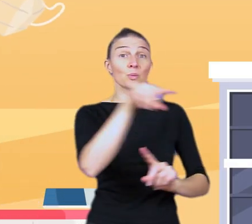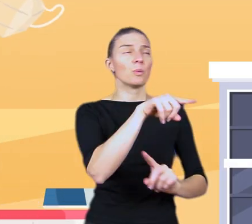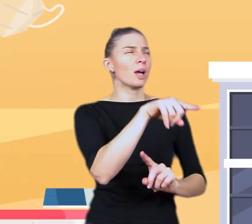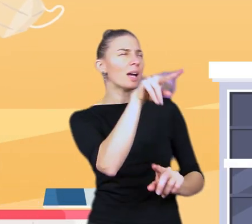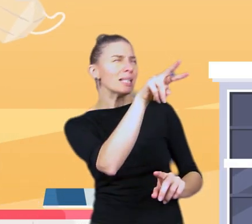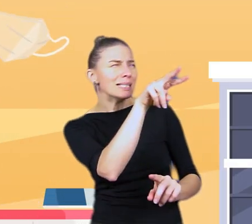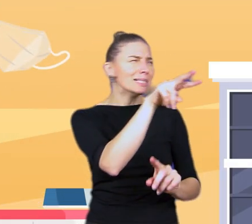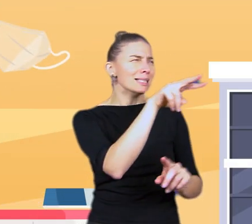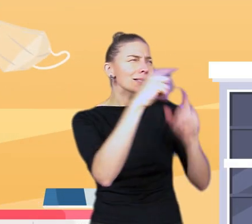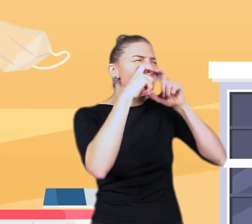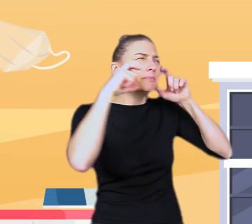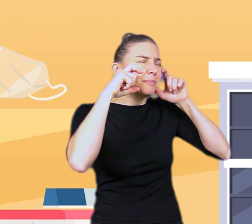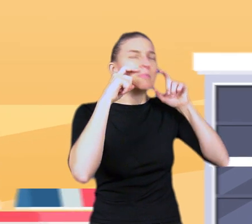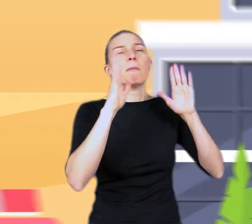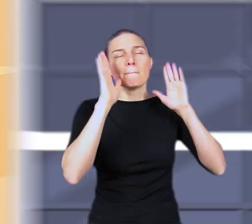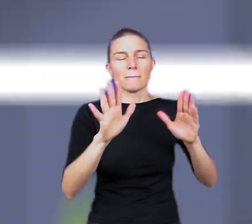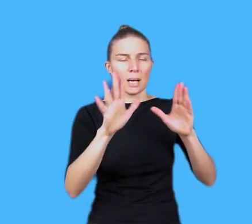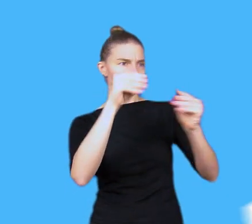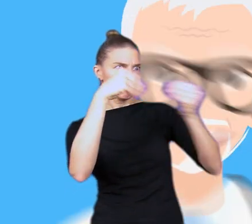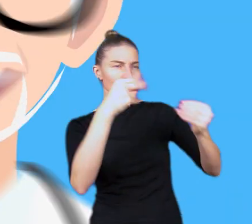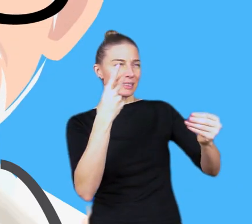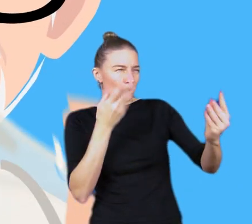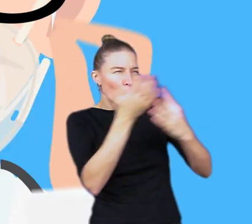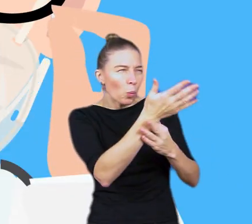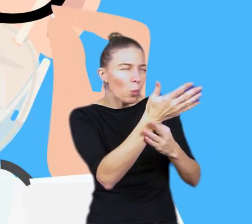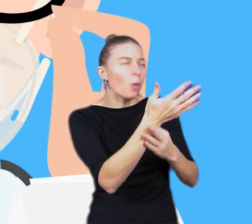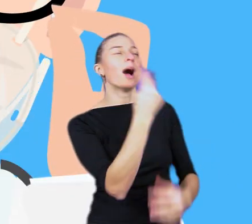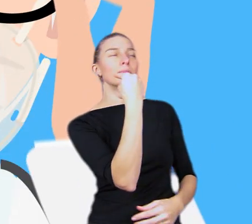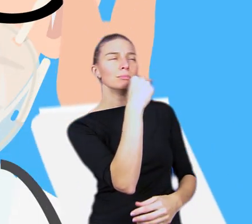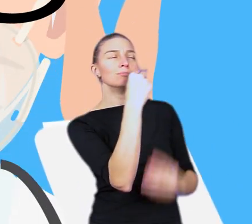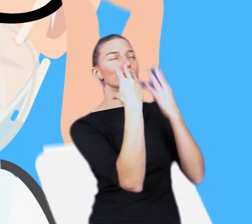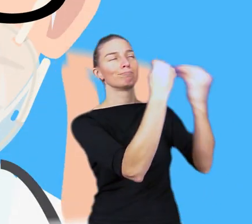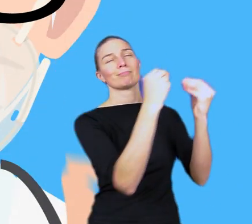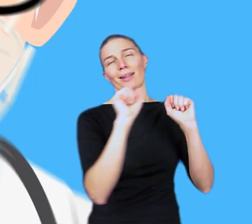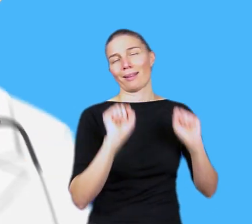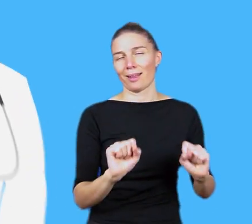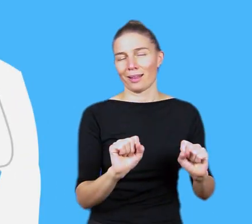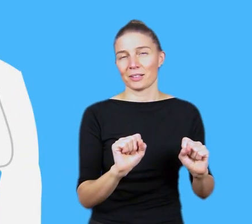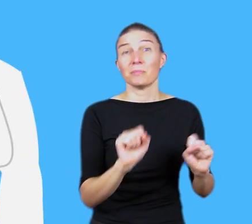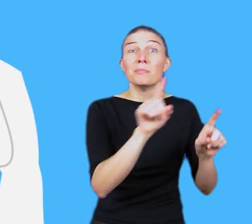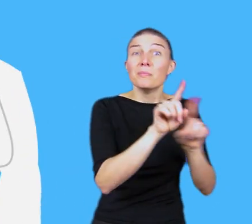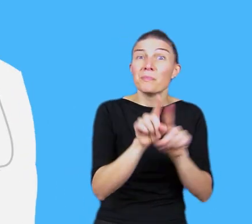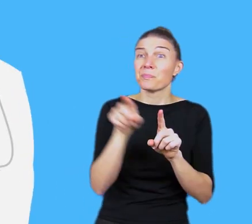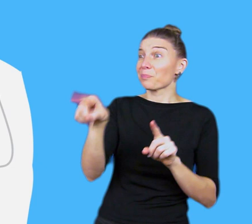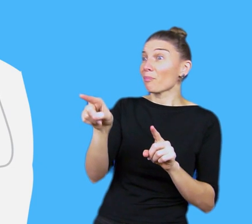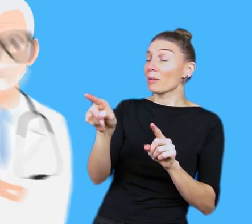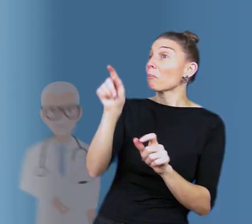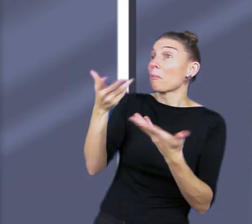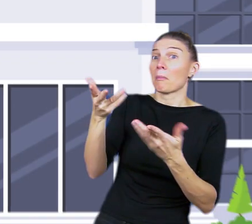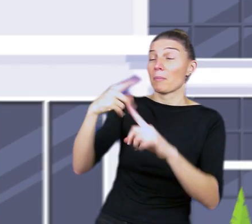contact, we discovered that transparent face masks, especially in medical settings, are vital in order that people can